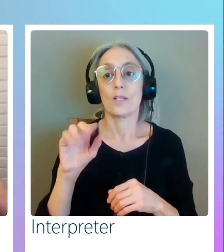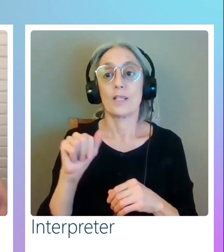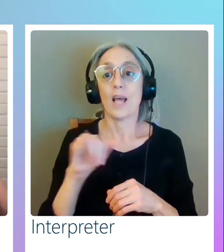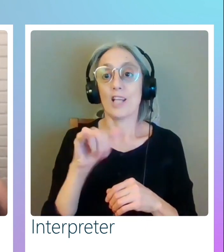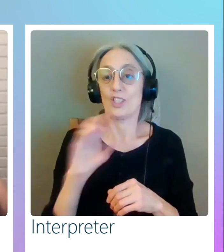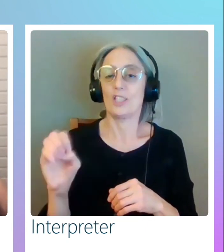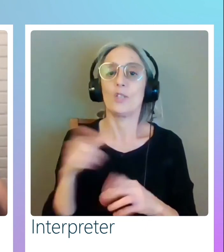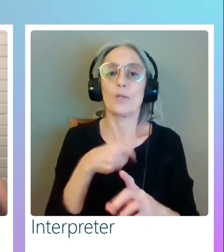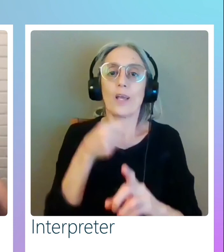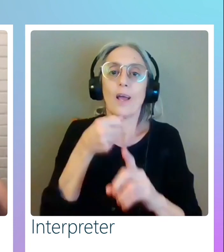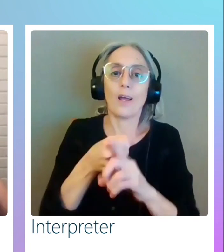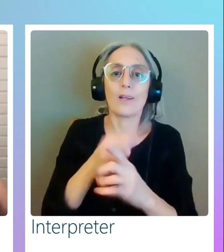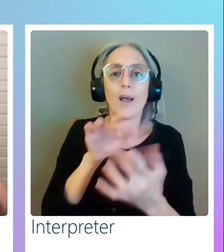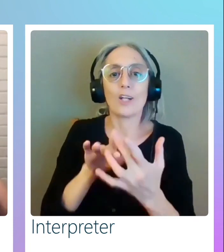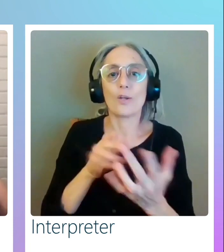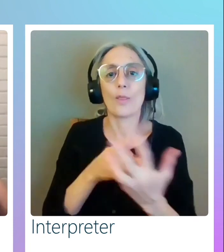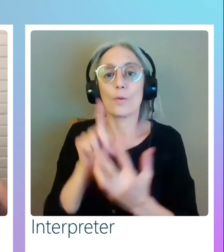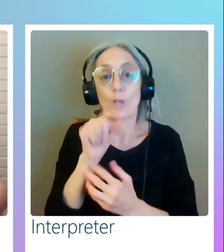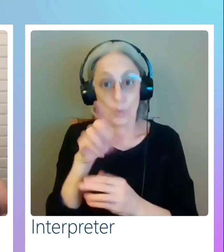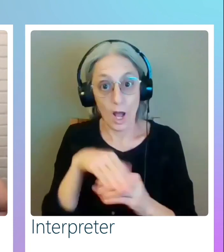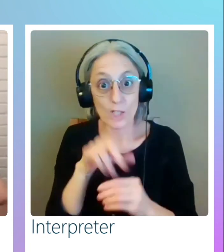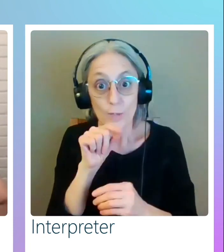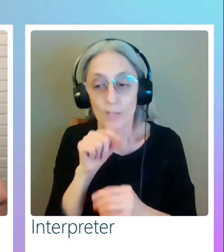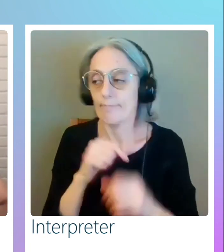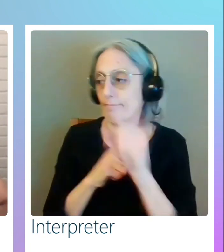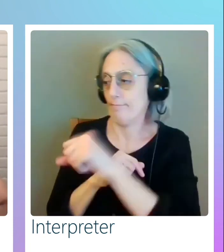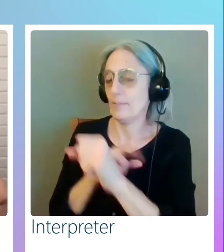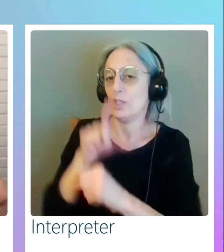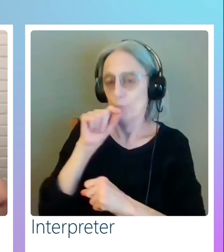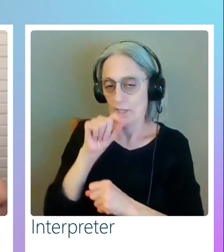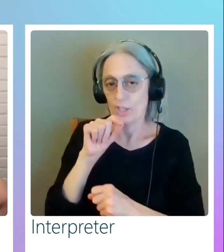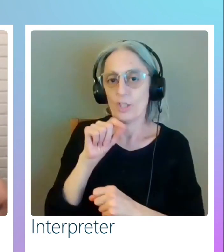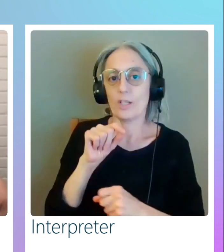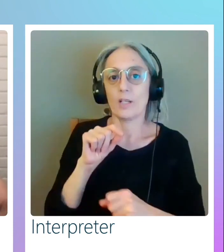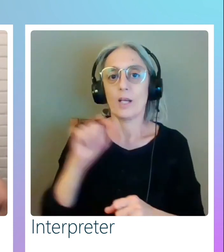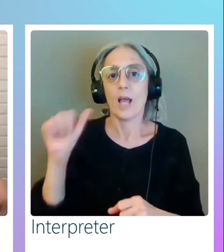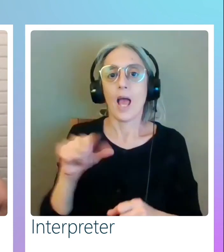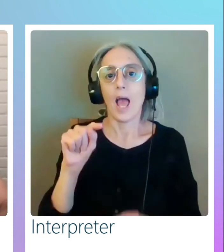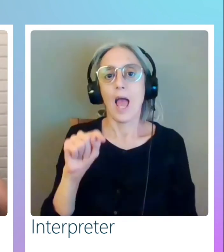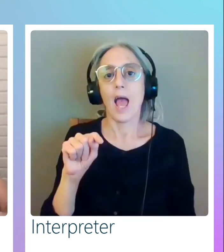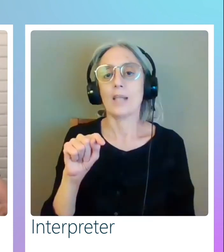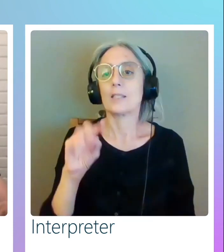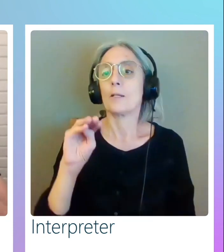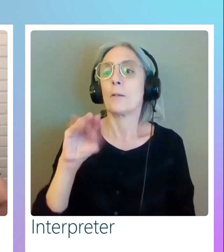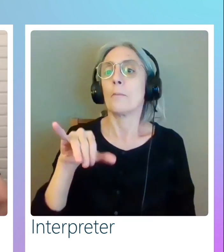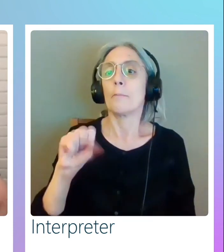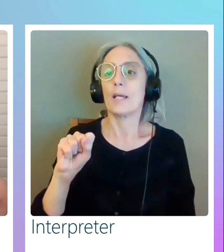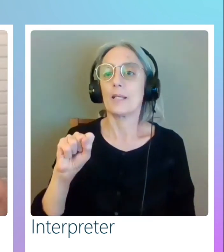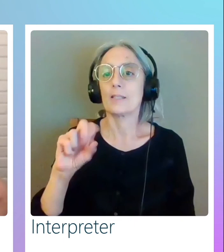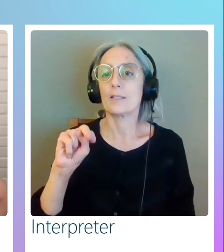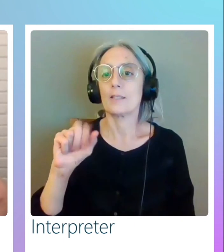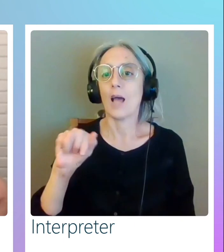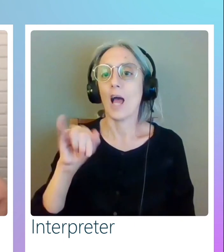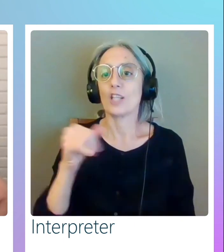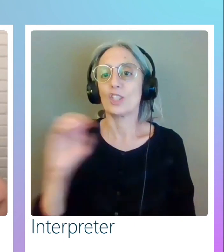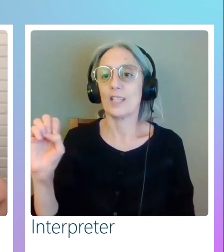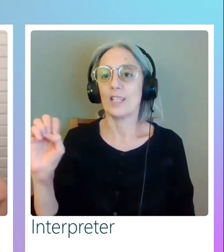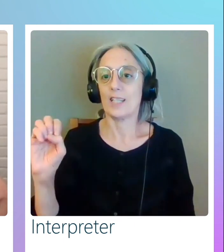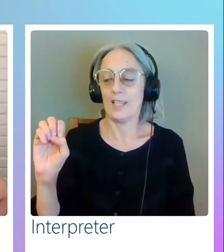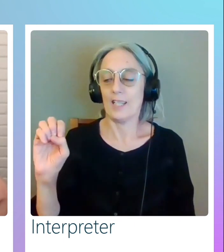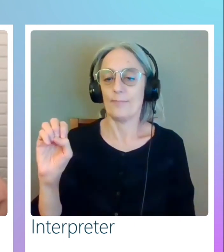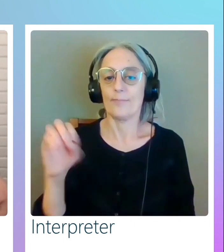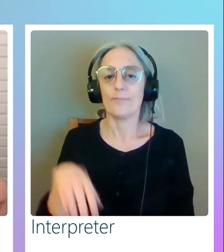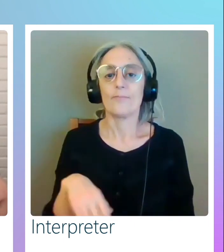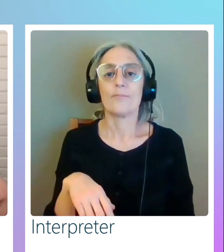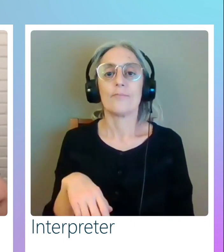Twitter. Are you on Twitter? I am. I'm on Twitter at Miss Najee. So feel free to hit me up there. Feel free to shoot me an